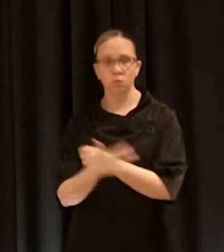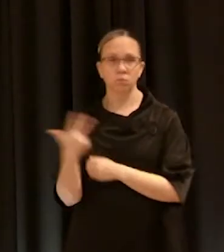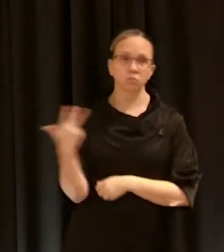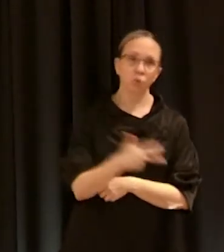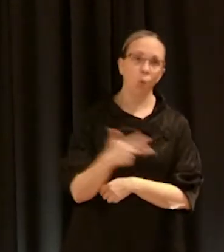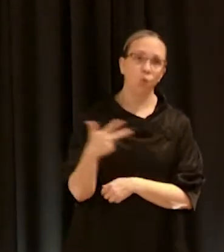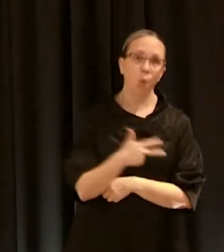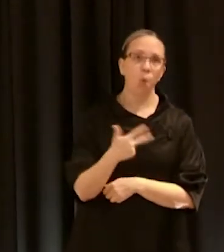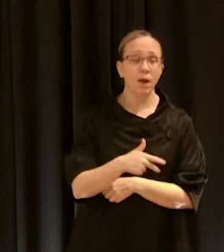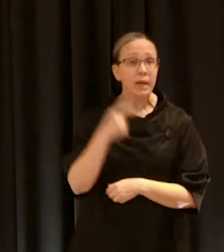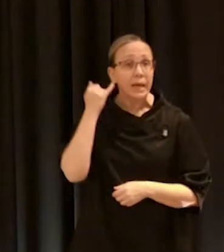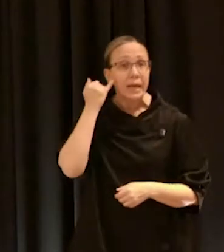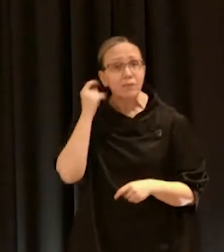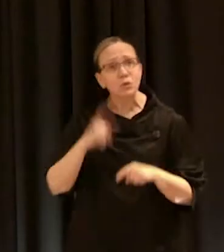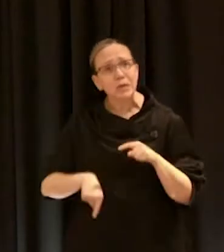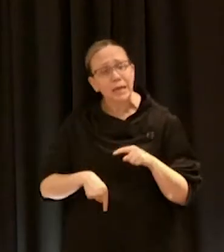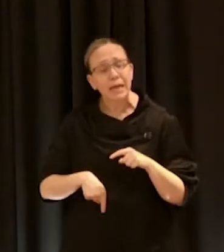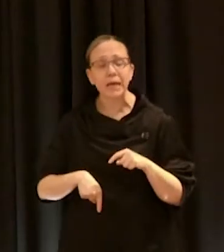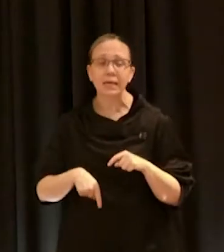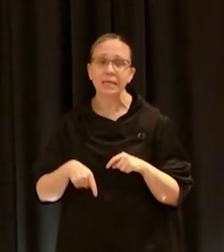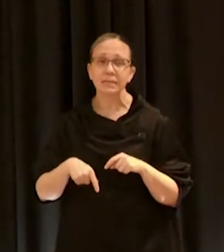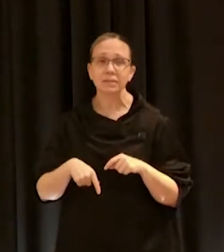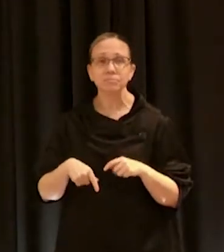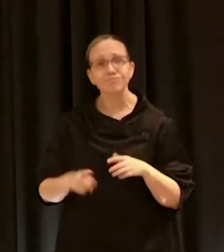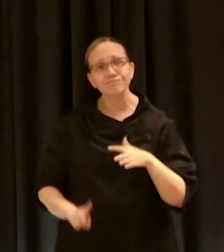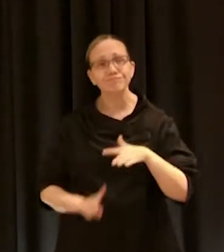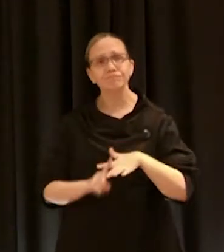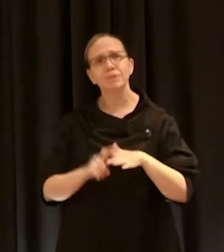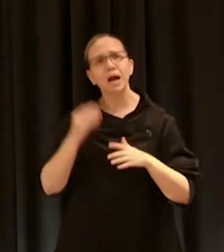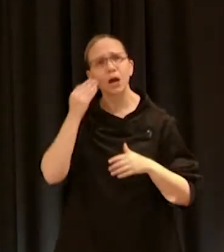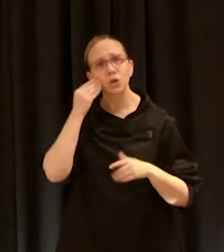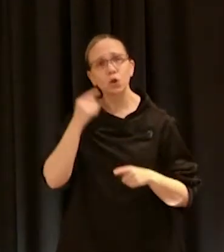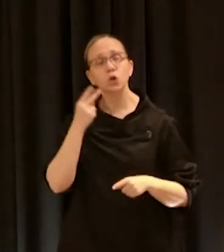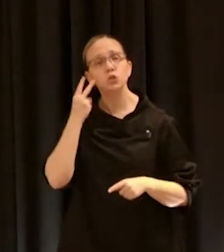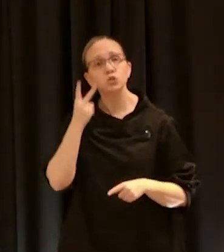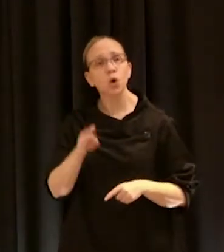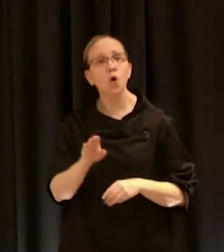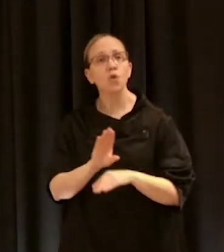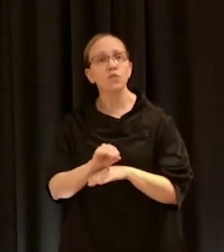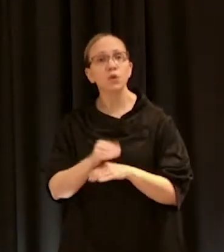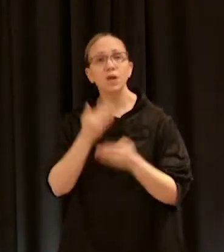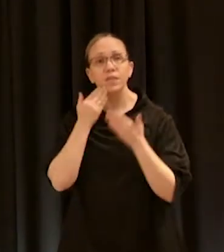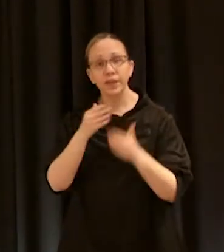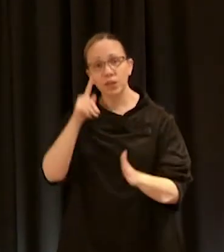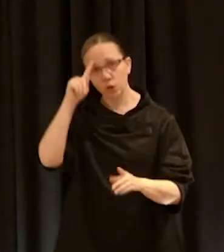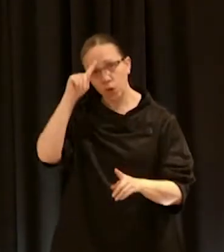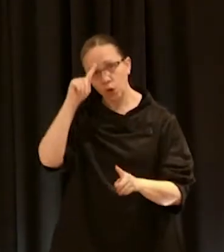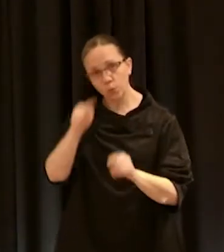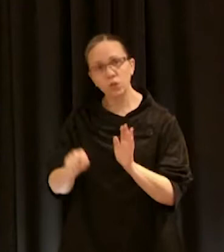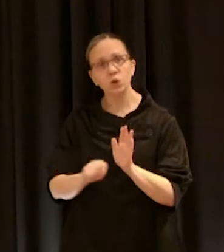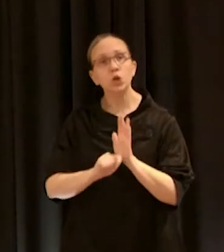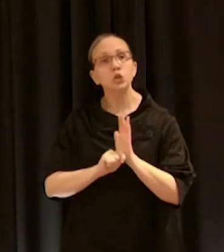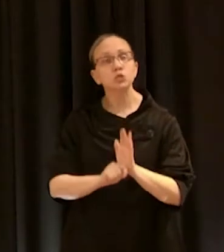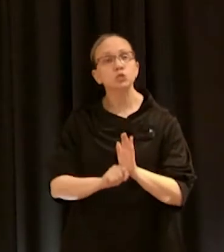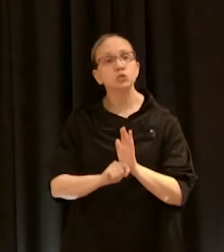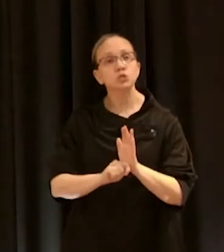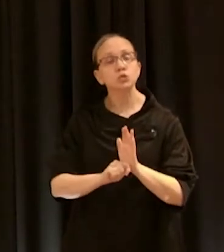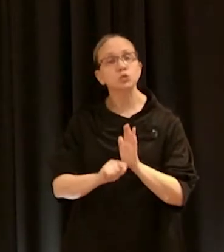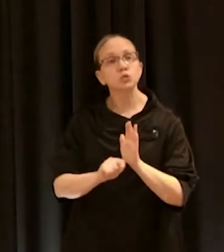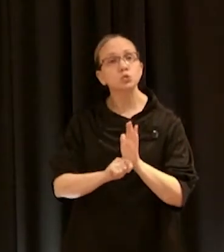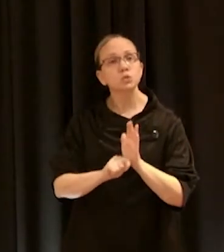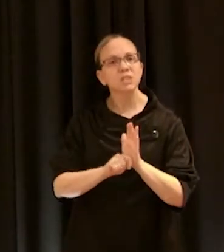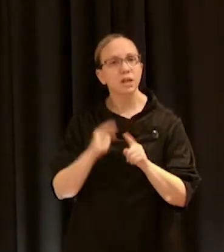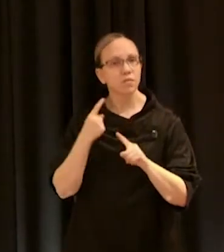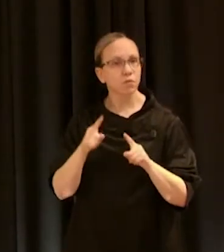was so good. If you couldn't make it, I know you saw the video. So I want to thank Brother Tuselli for putting together such a great video for those that